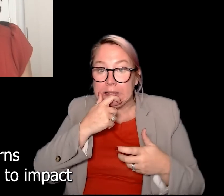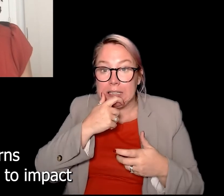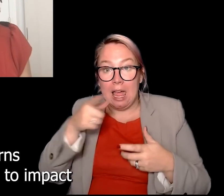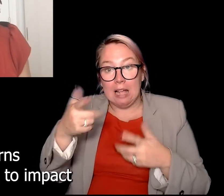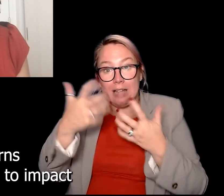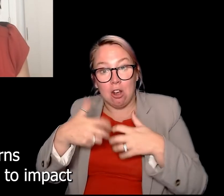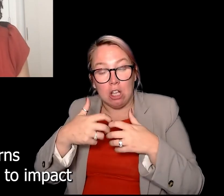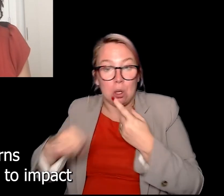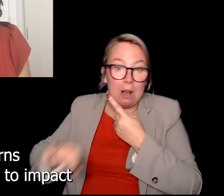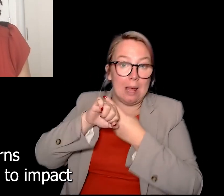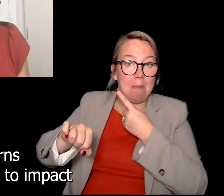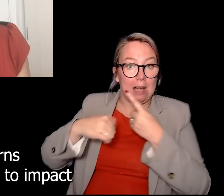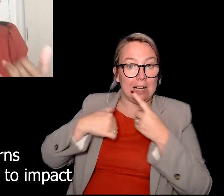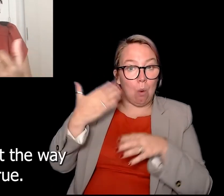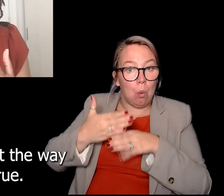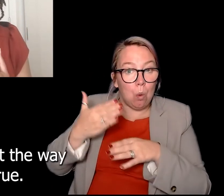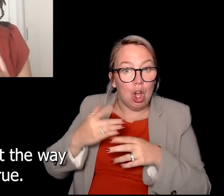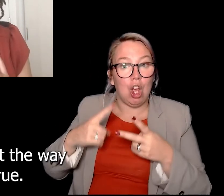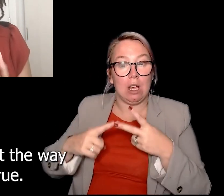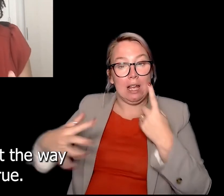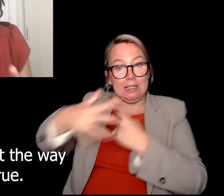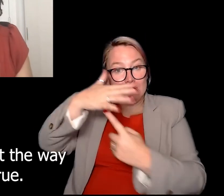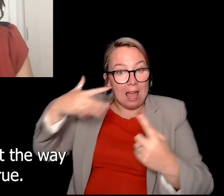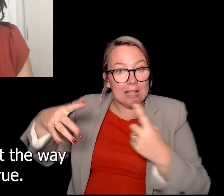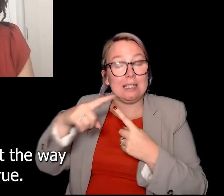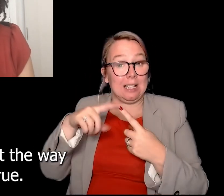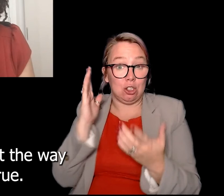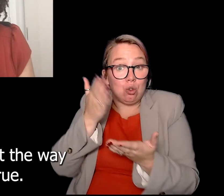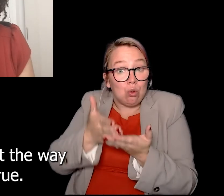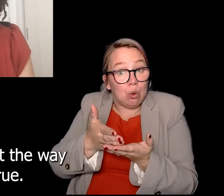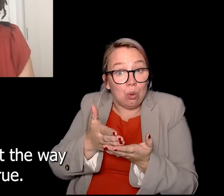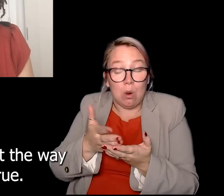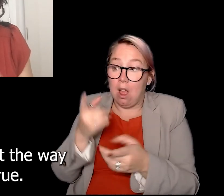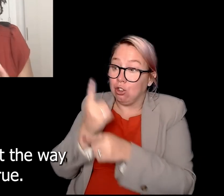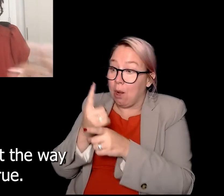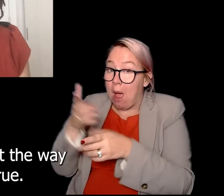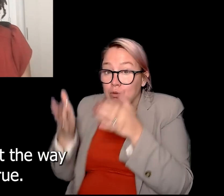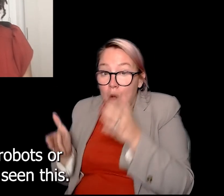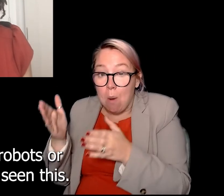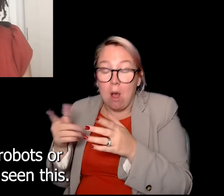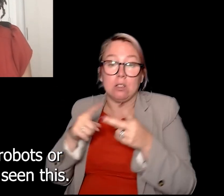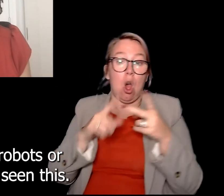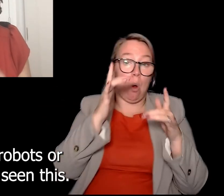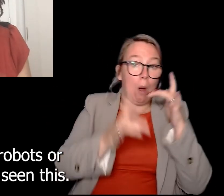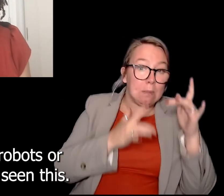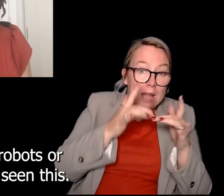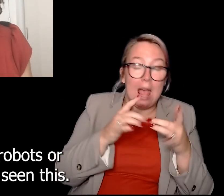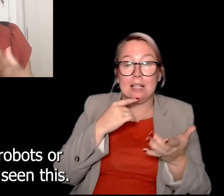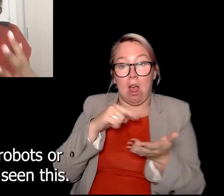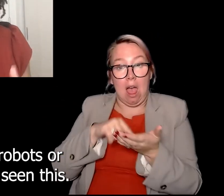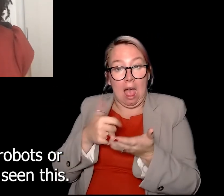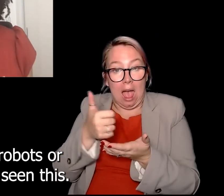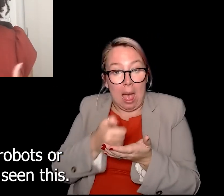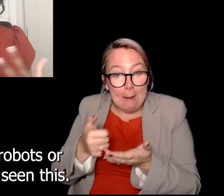those concerns about how technology is going to impact the way that we work and just the way that society evolves is true. Whether we're talking about